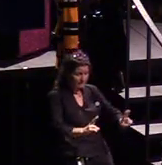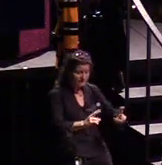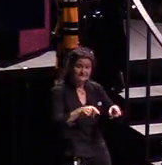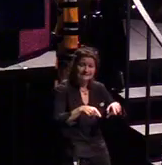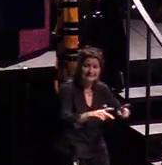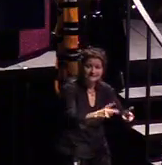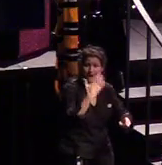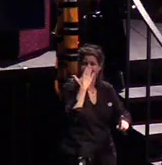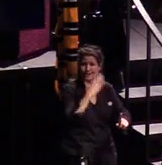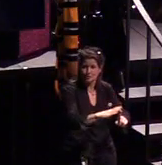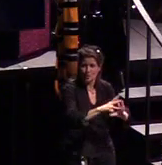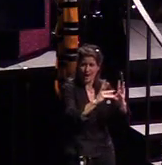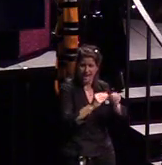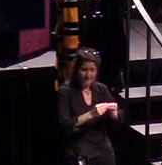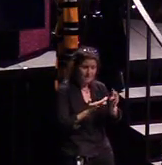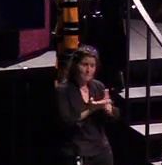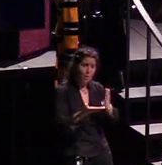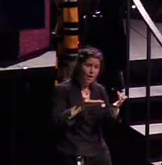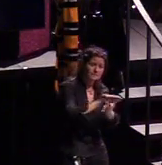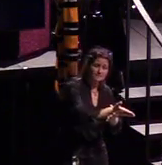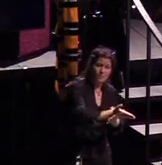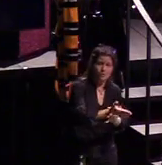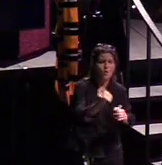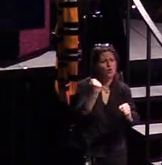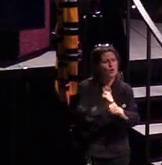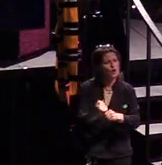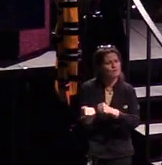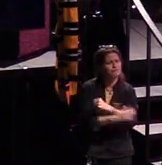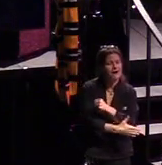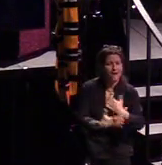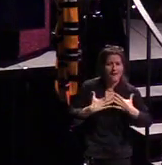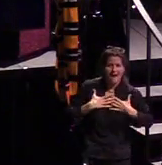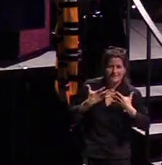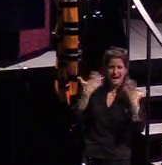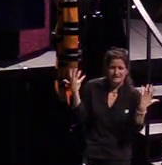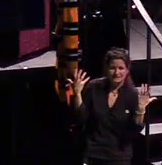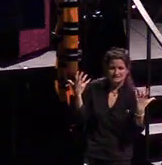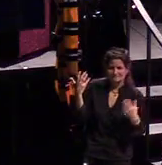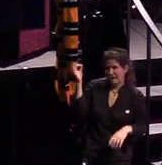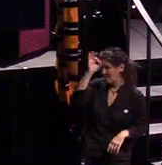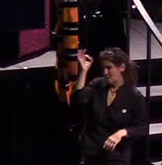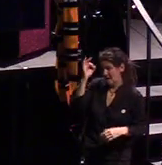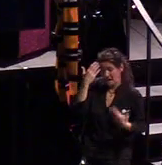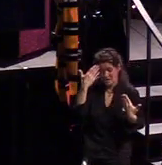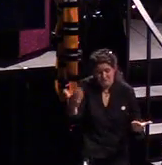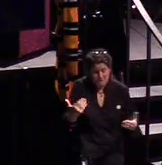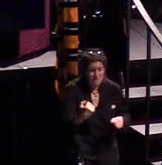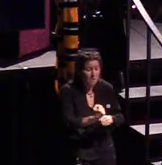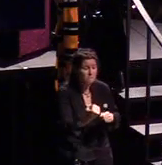Gordon Brown loves cats have no idea if that's true or not fact